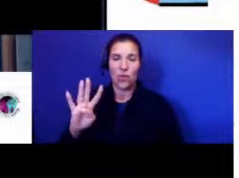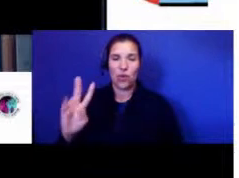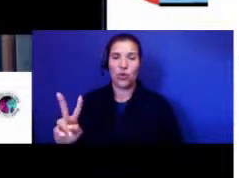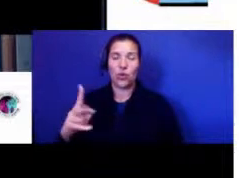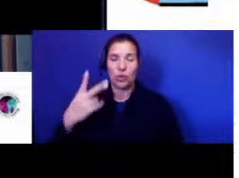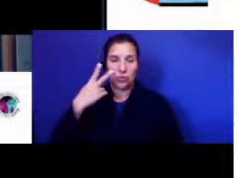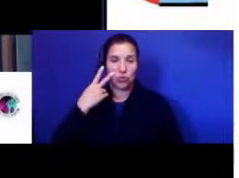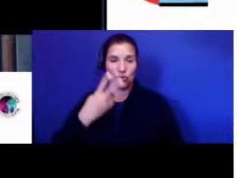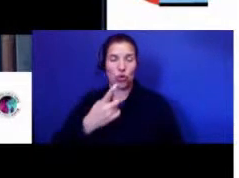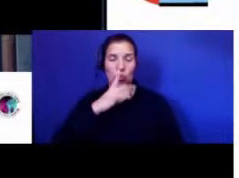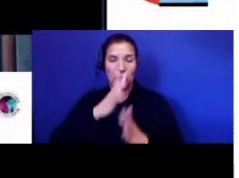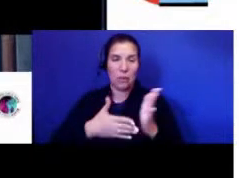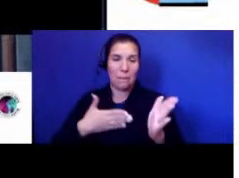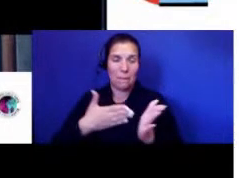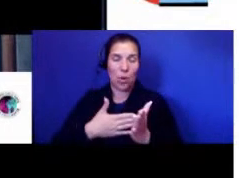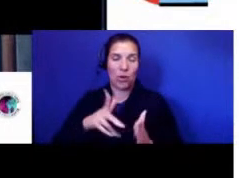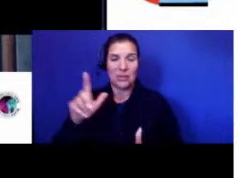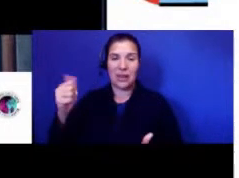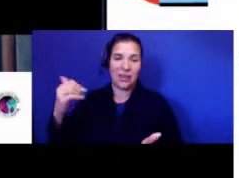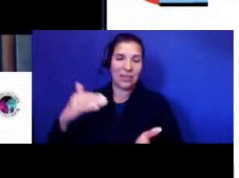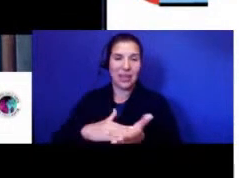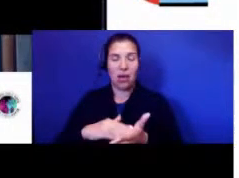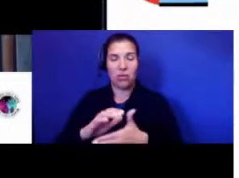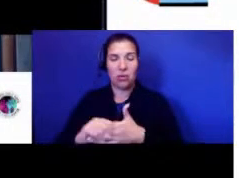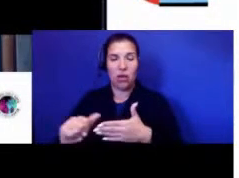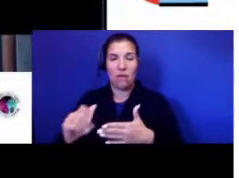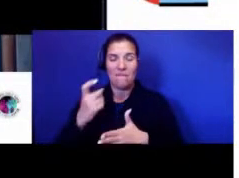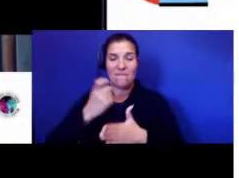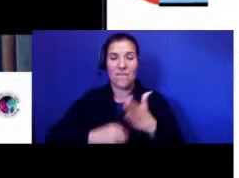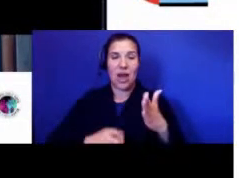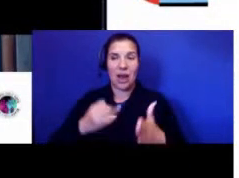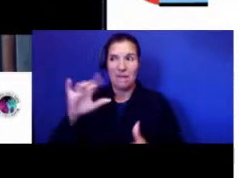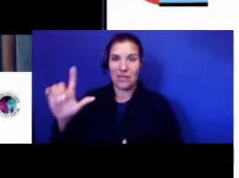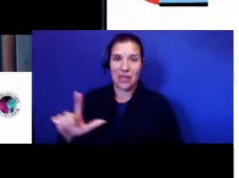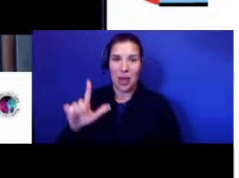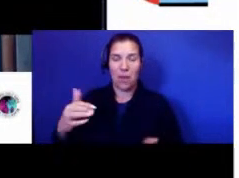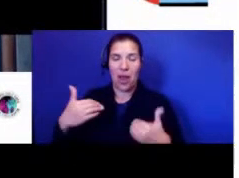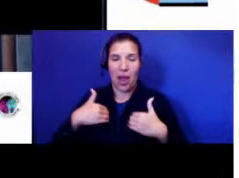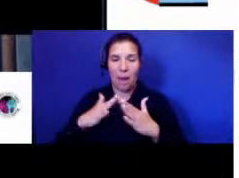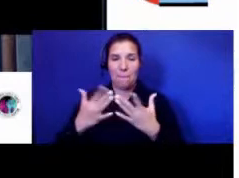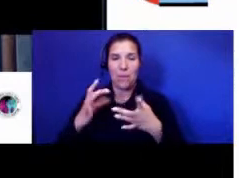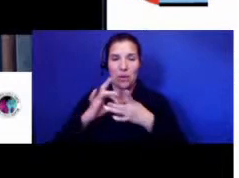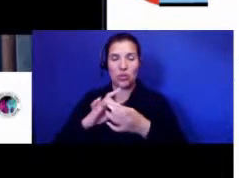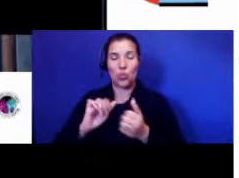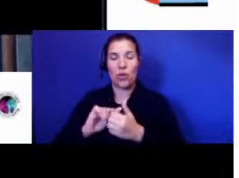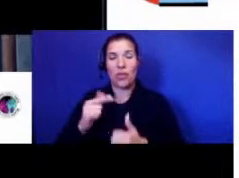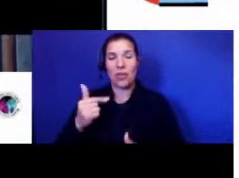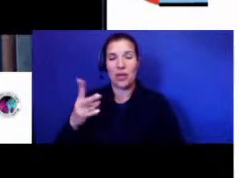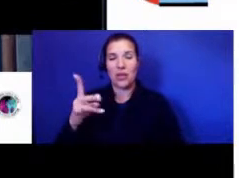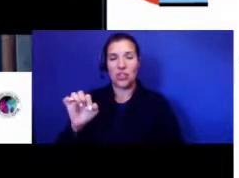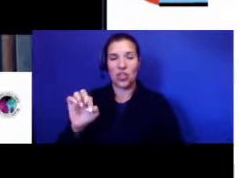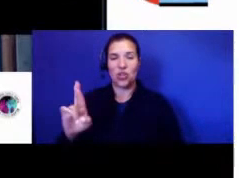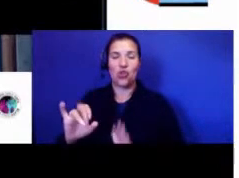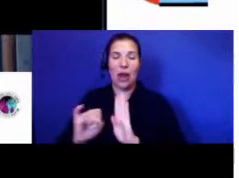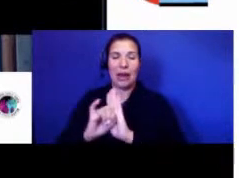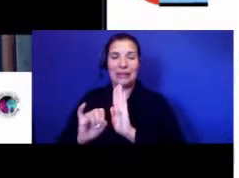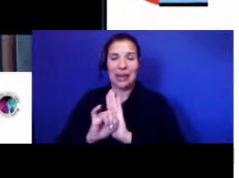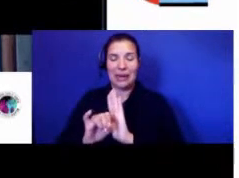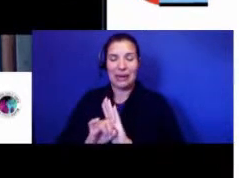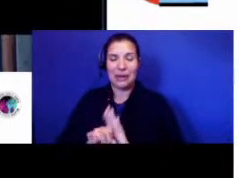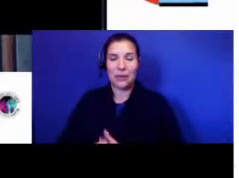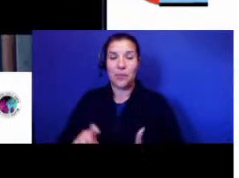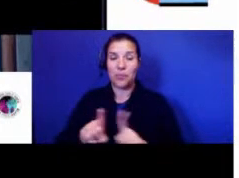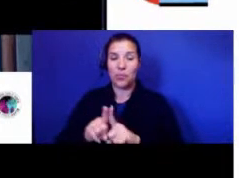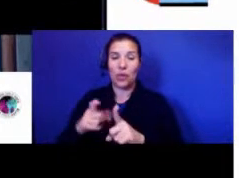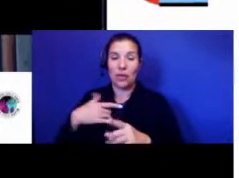a $10,000 fine for school districts whose libraries contain books about gender identity. Finally, there's been an increase